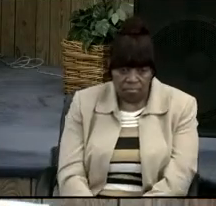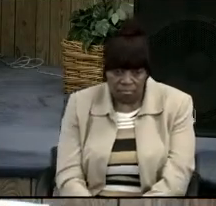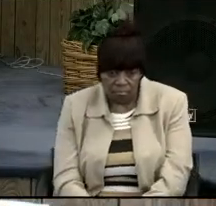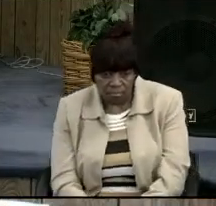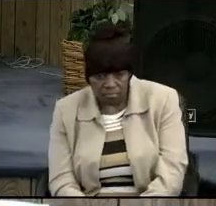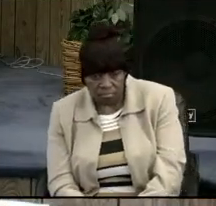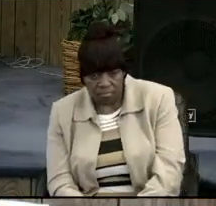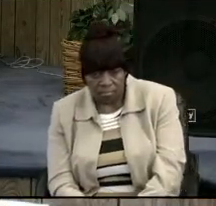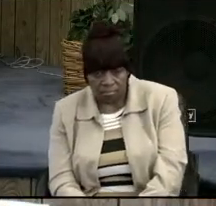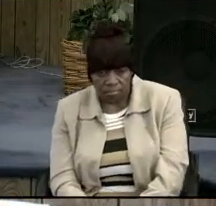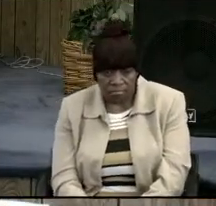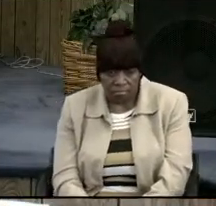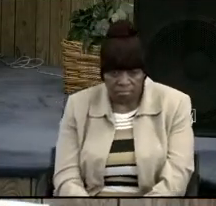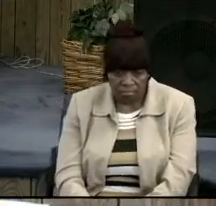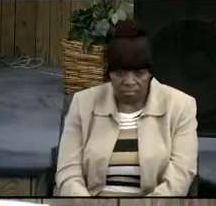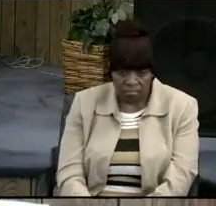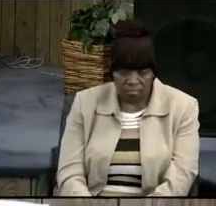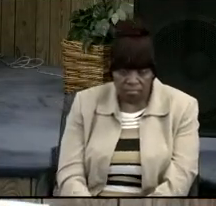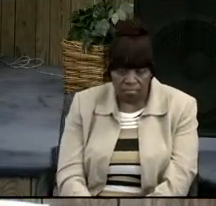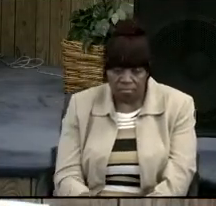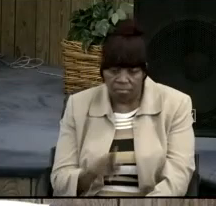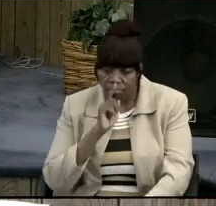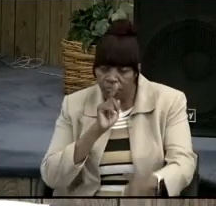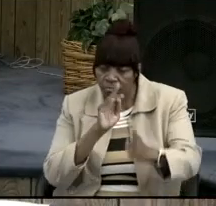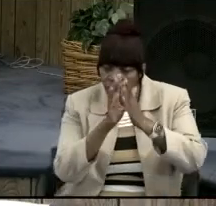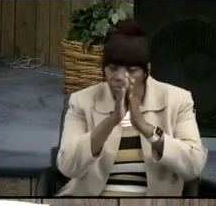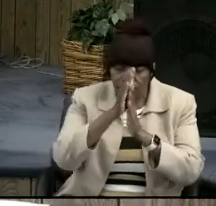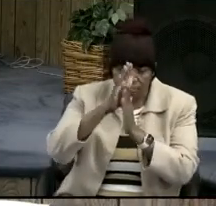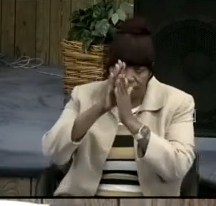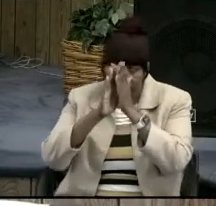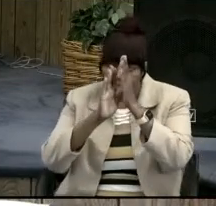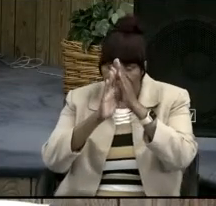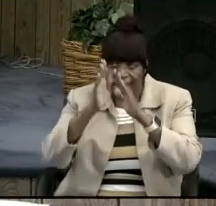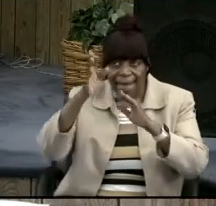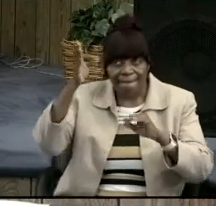Amen. Let's give God a hand clap of praise for the word on this morning.